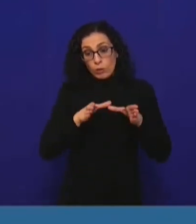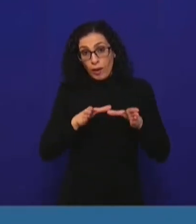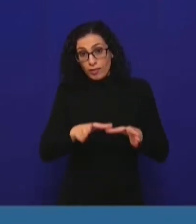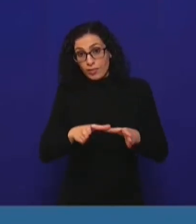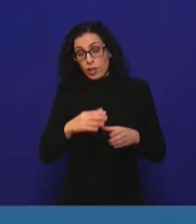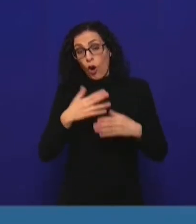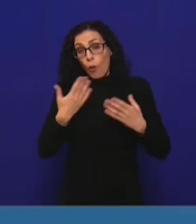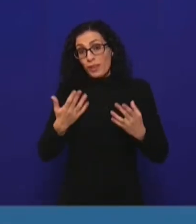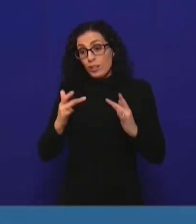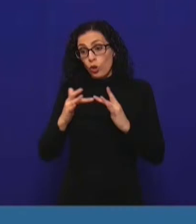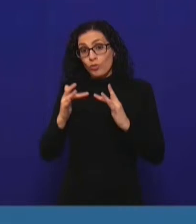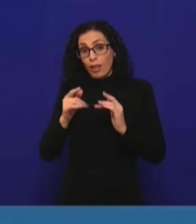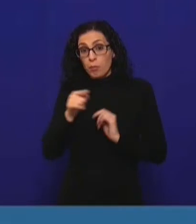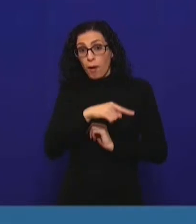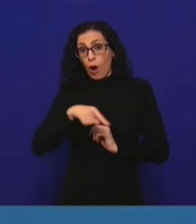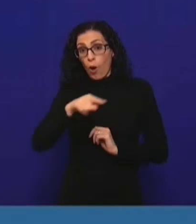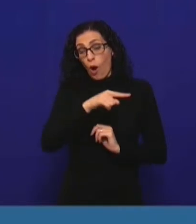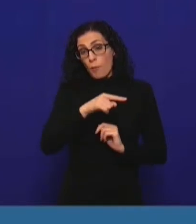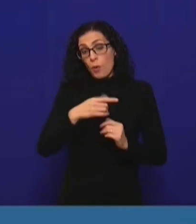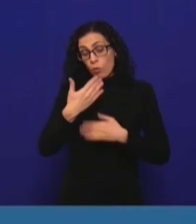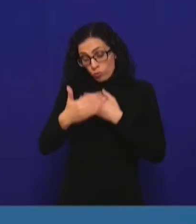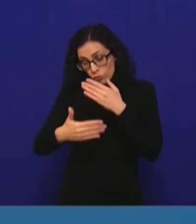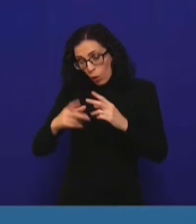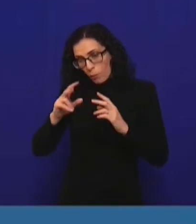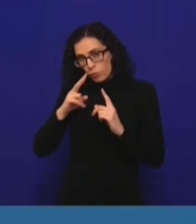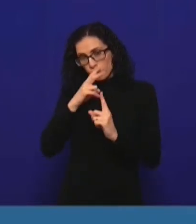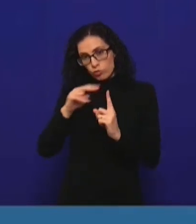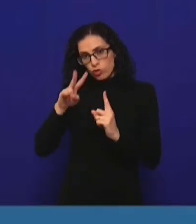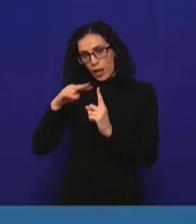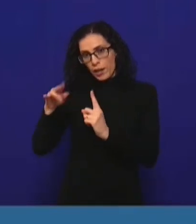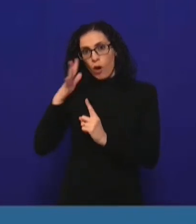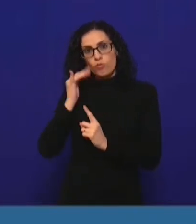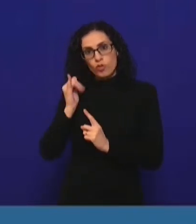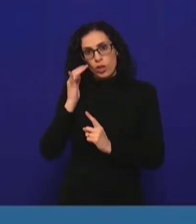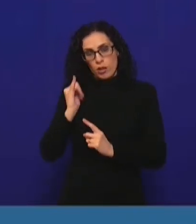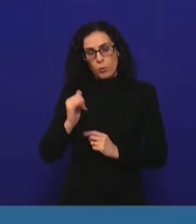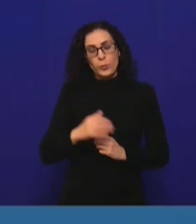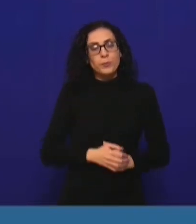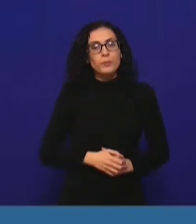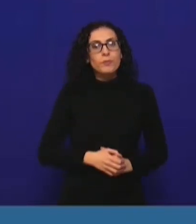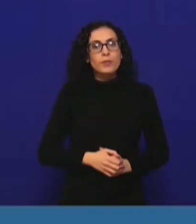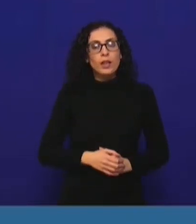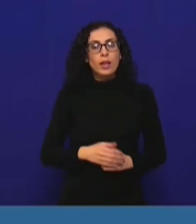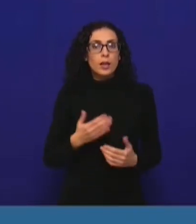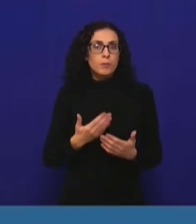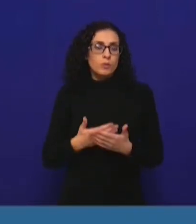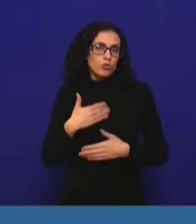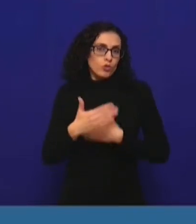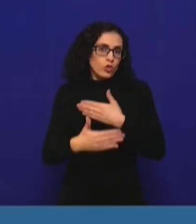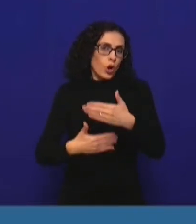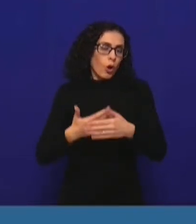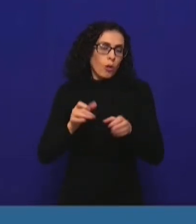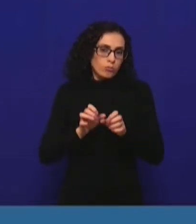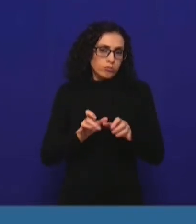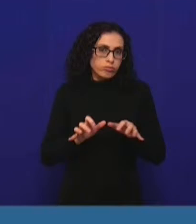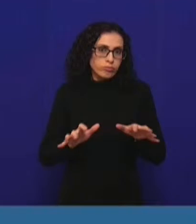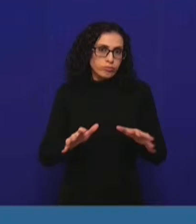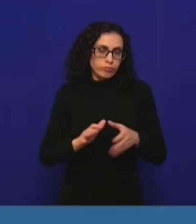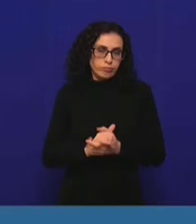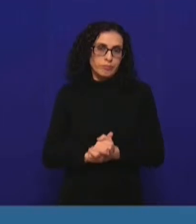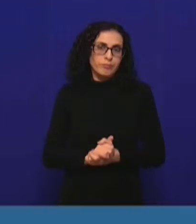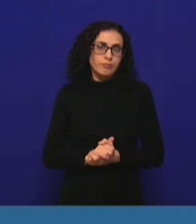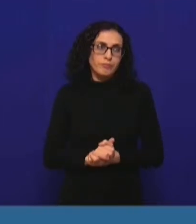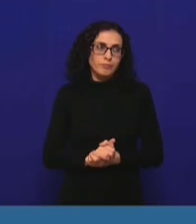jibqgħu miżuri importanti ħafna f'din il-fażi tal-pandemija sakemm inti tkun qed tibqa' tifrex it-tilqim mal-popolazzjoni